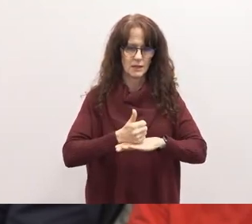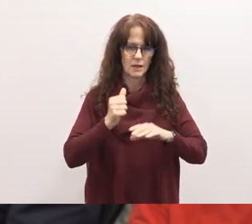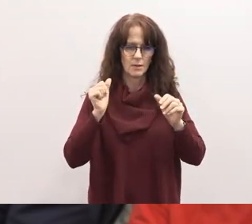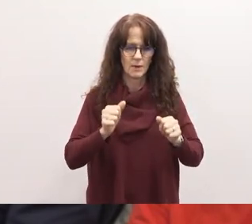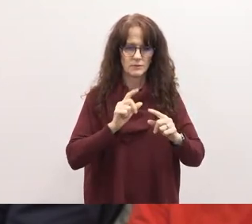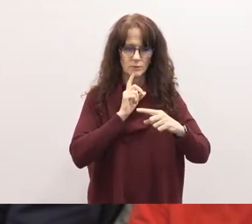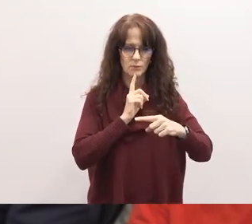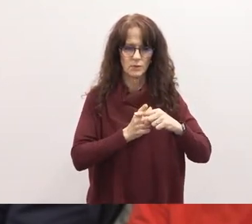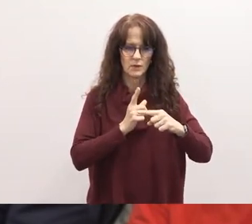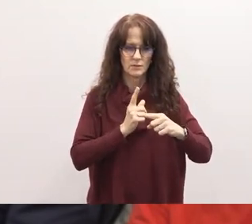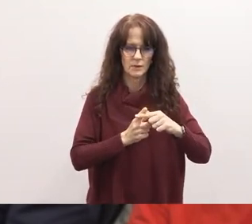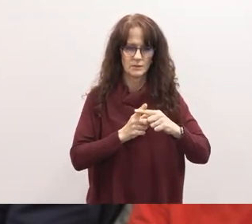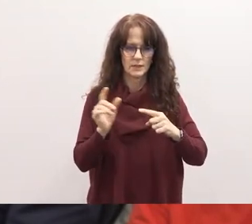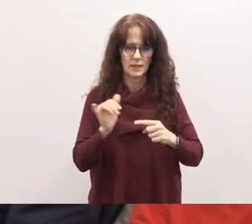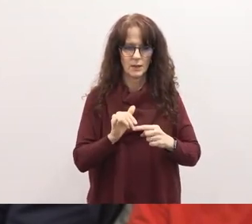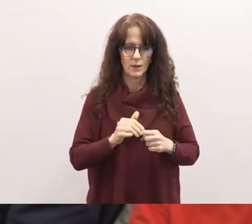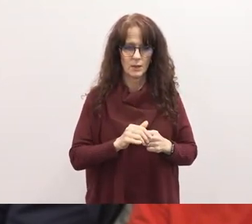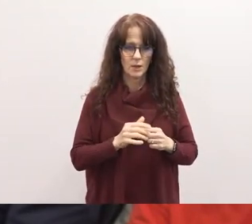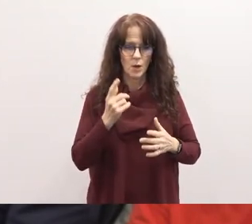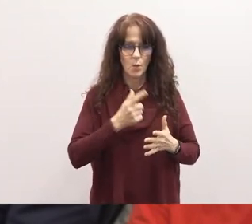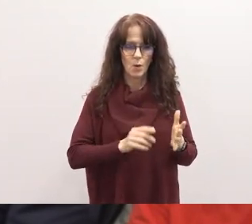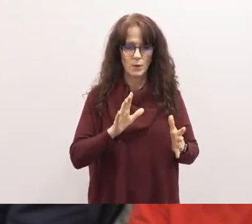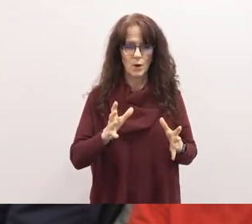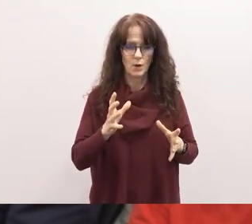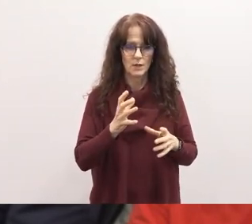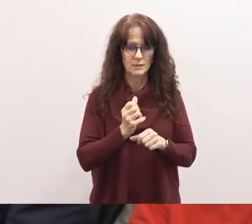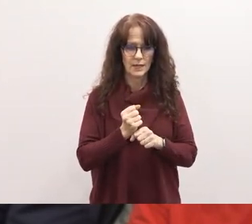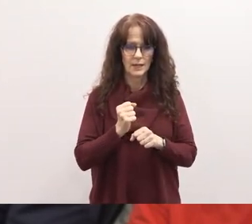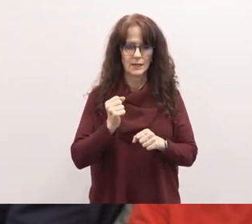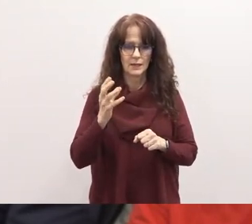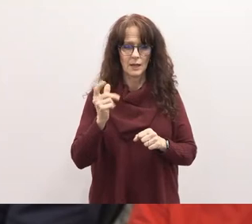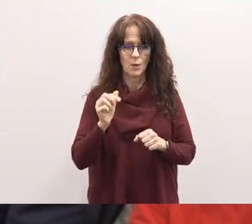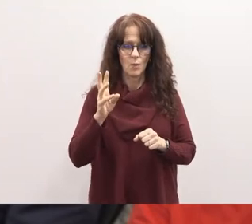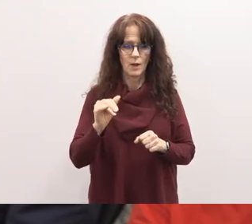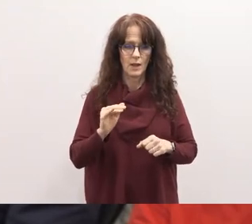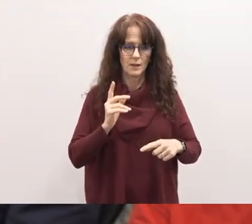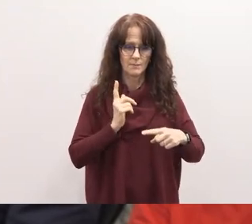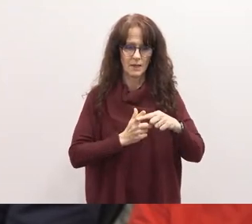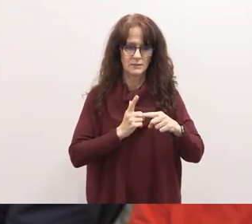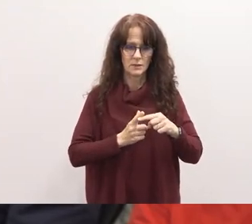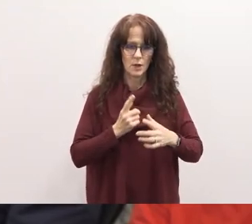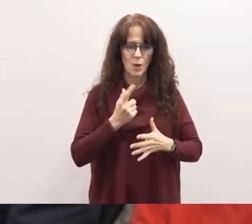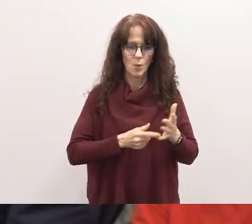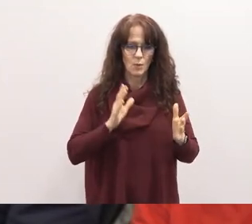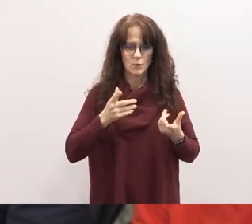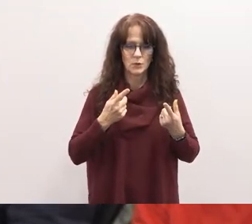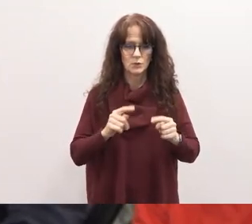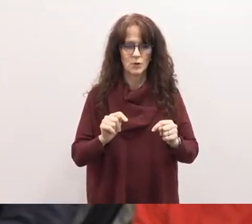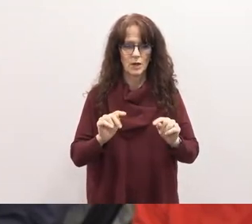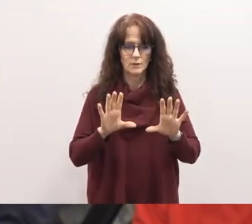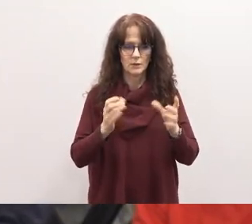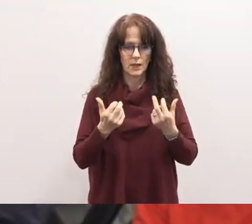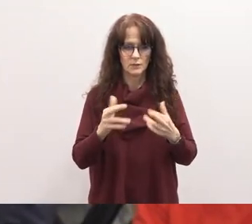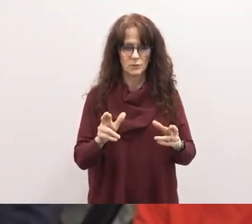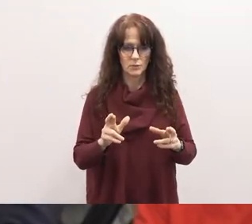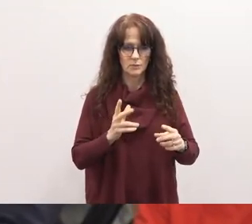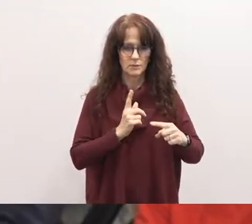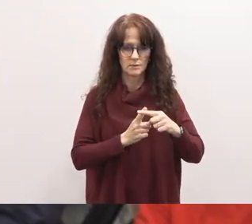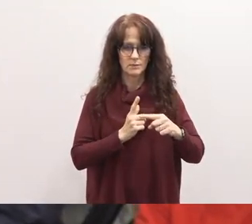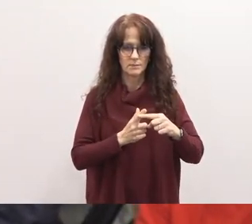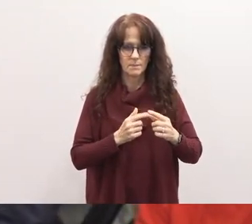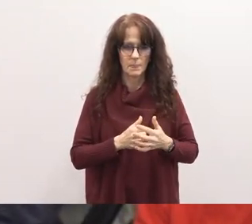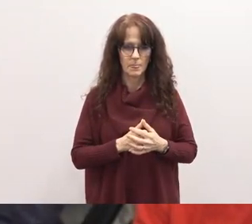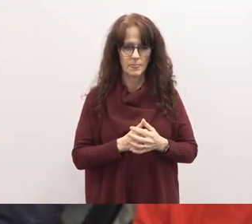positive responses, such as, what was your takeaway? That's positive. What will you try in your classroom? That's